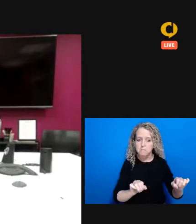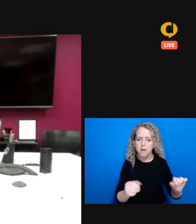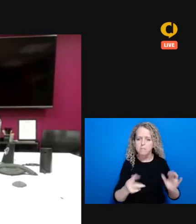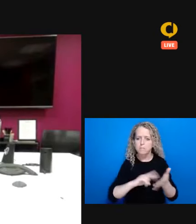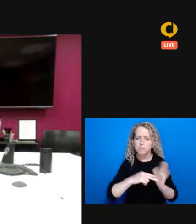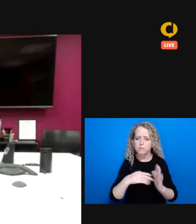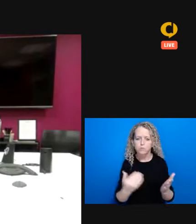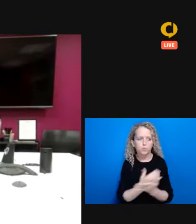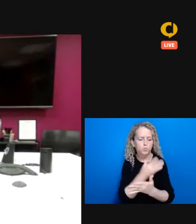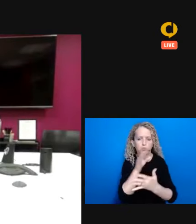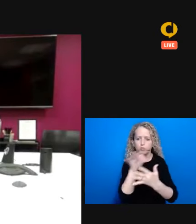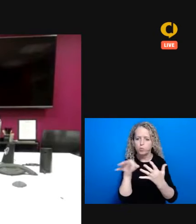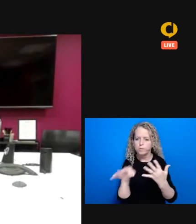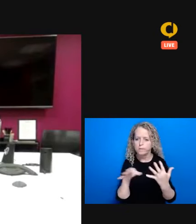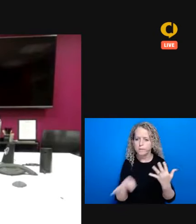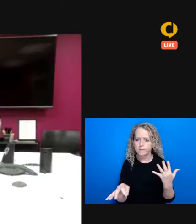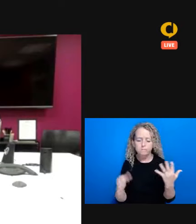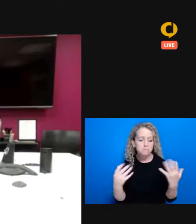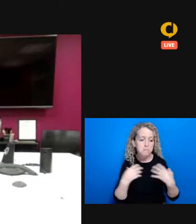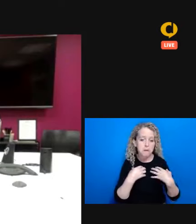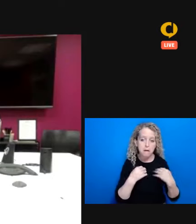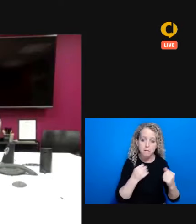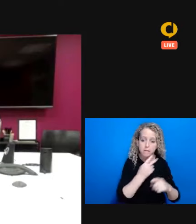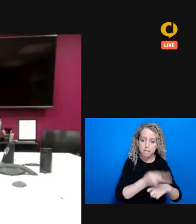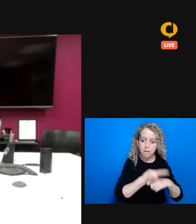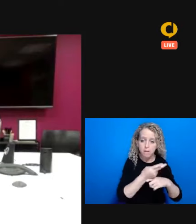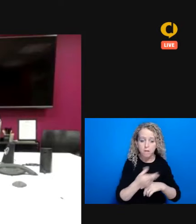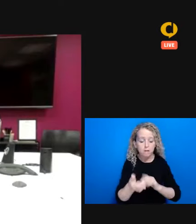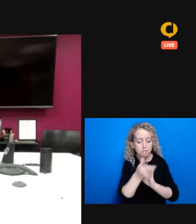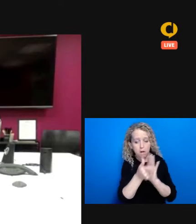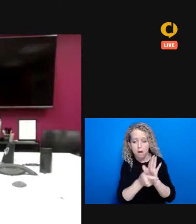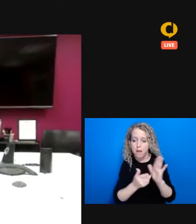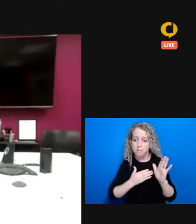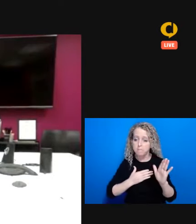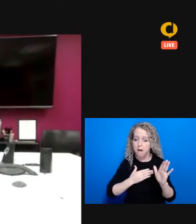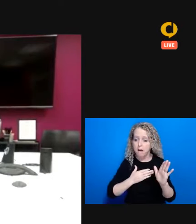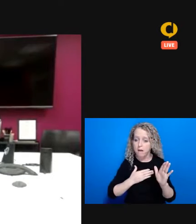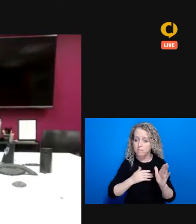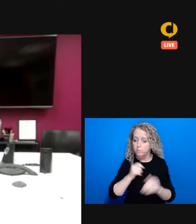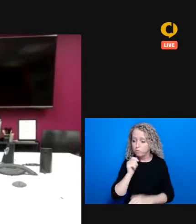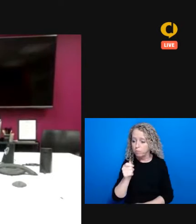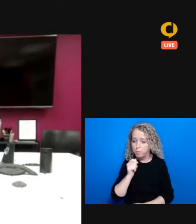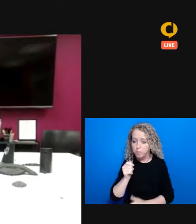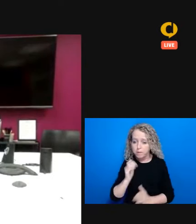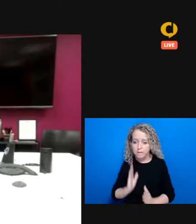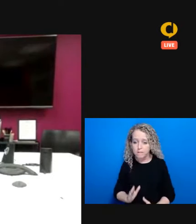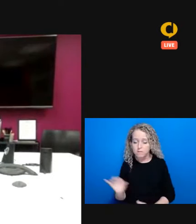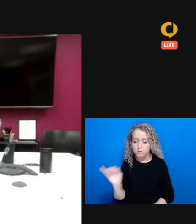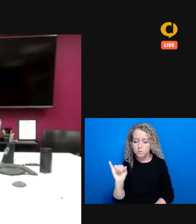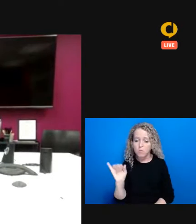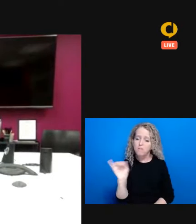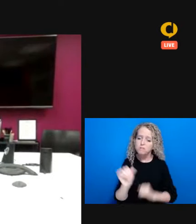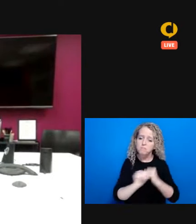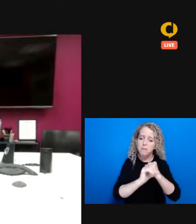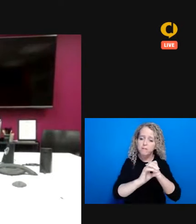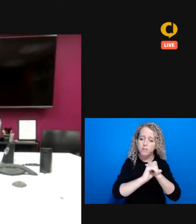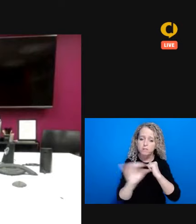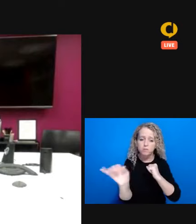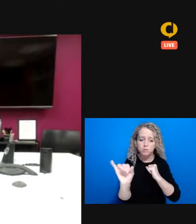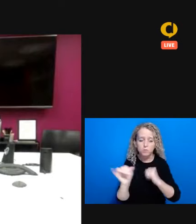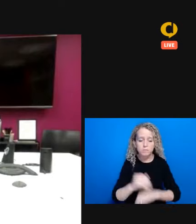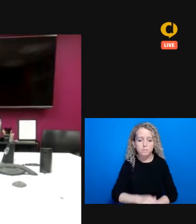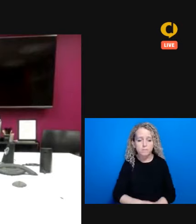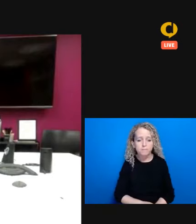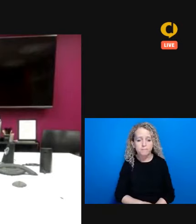many domains, from healthcare and law through to my own field in journalism, and also in advertising. From diets of